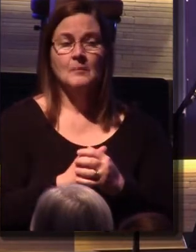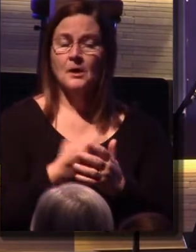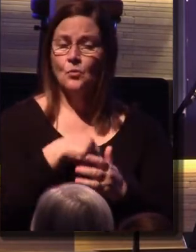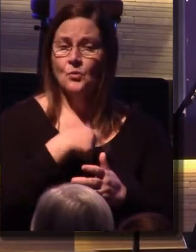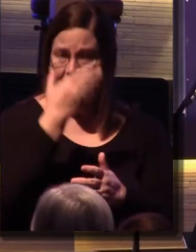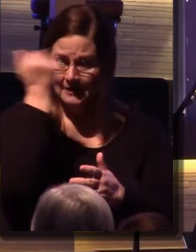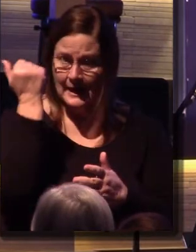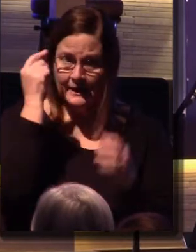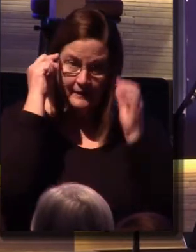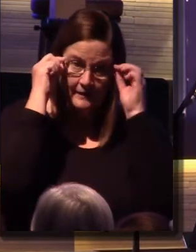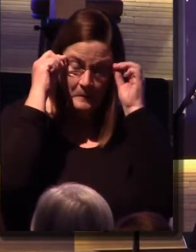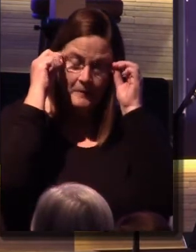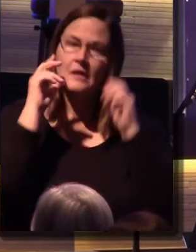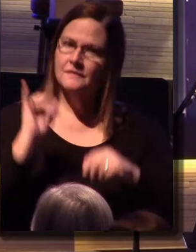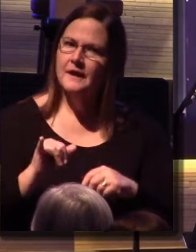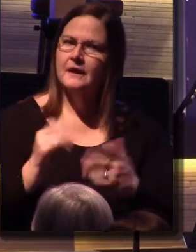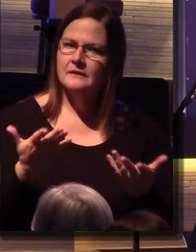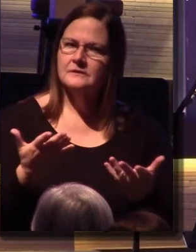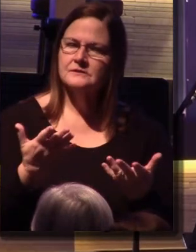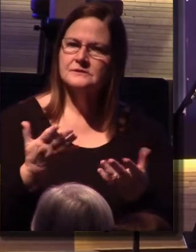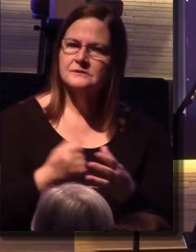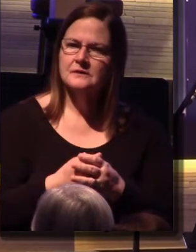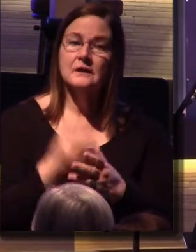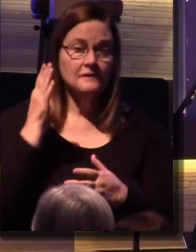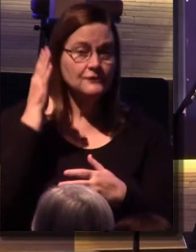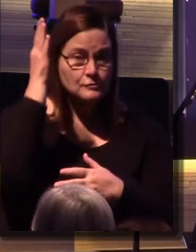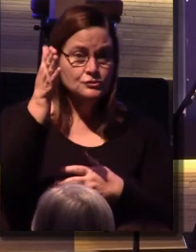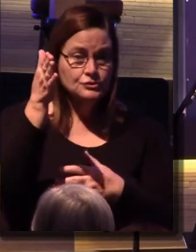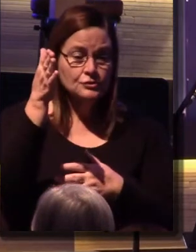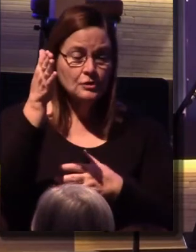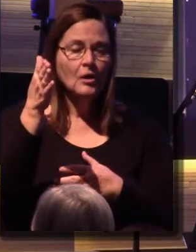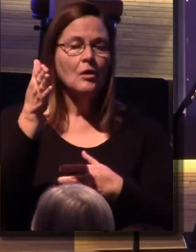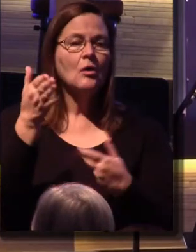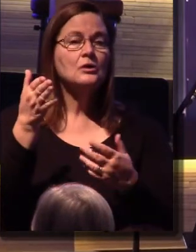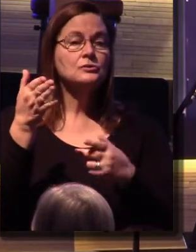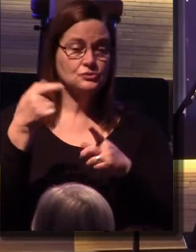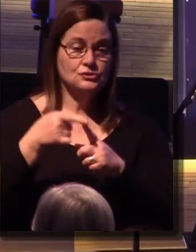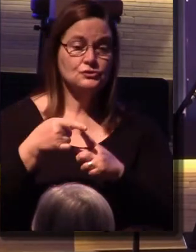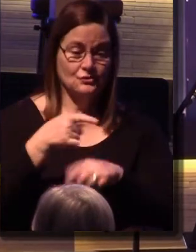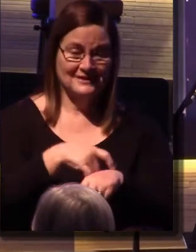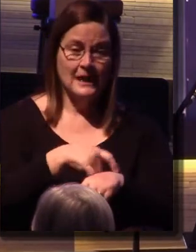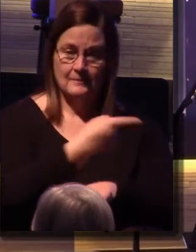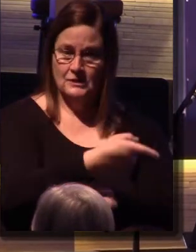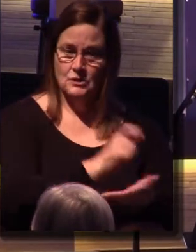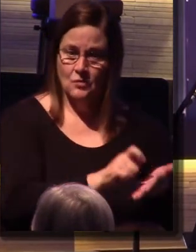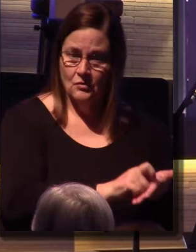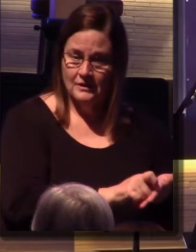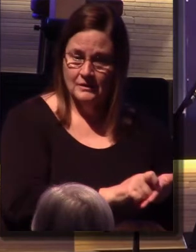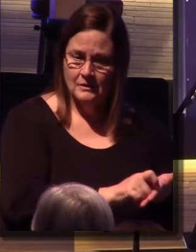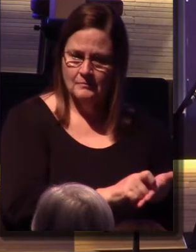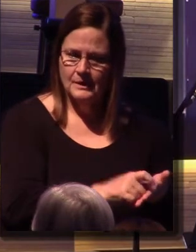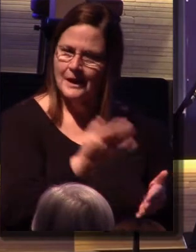we forget to remember that that is quite a bit in the future to Isaiah's own day. And yet here